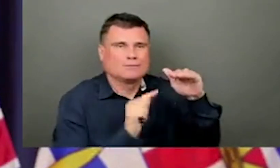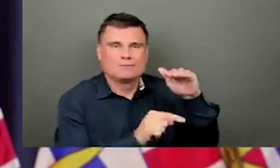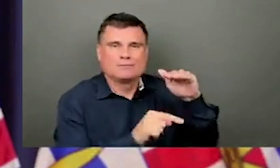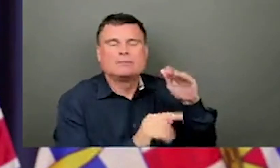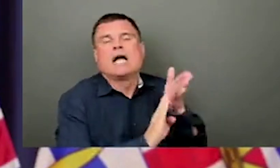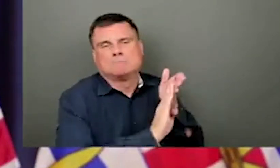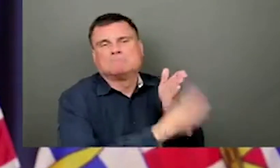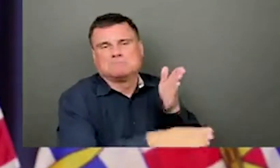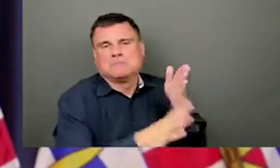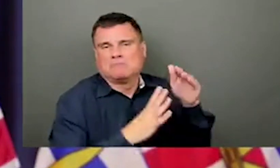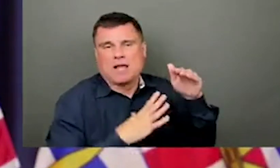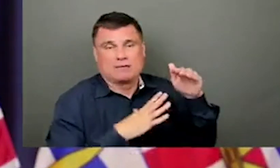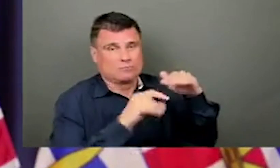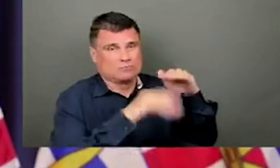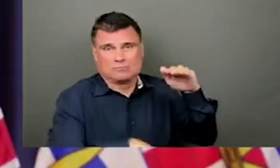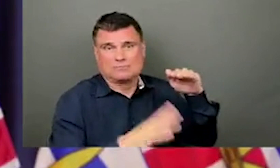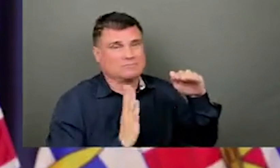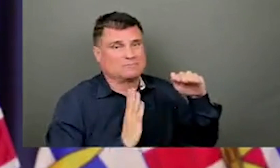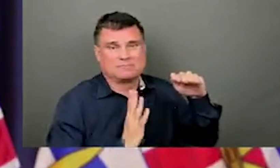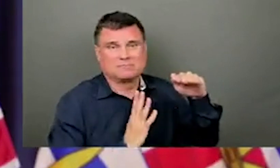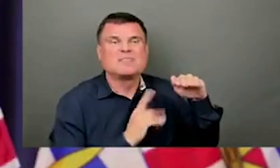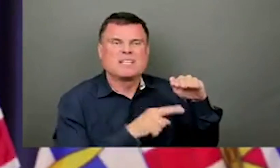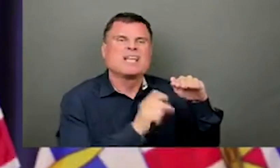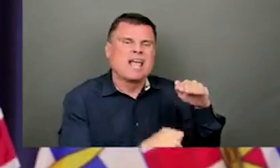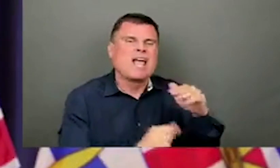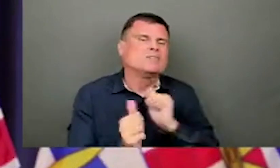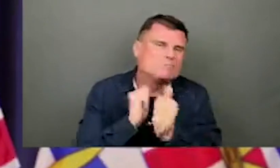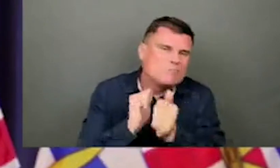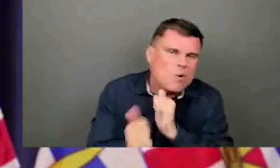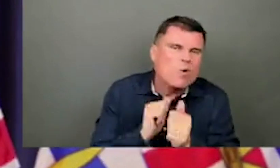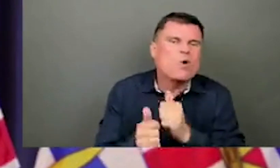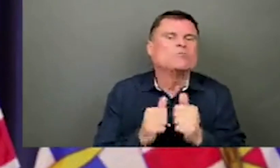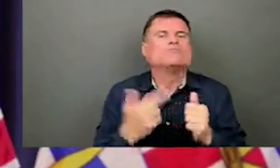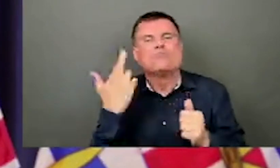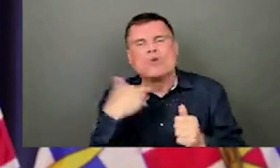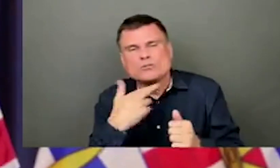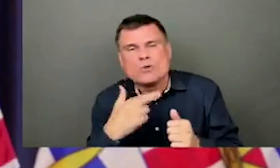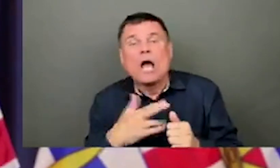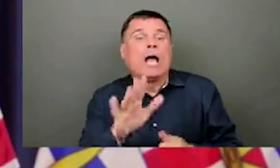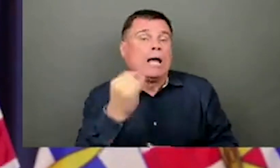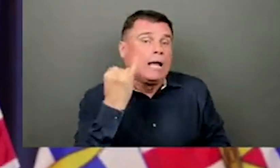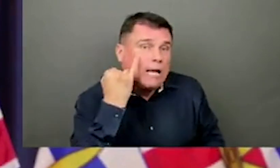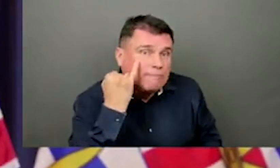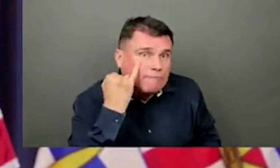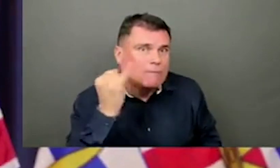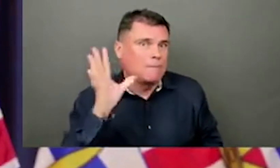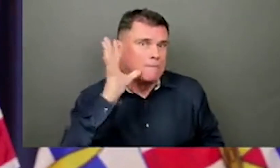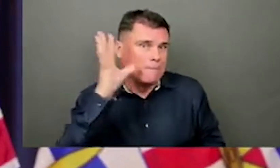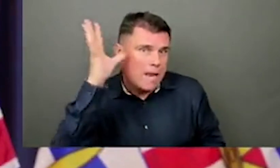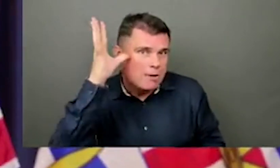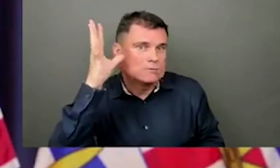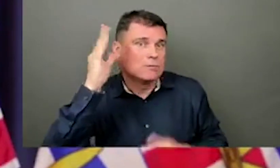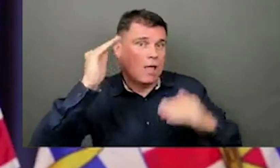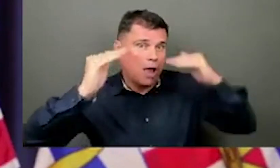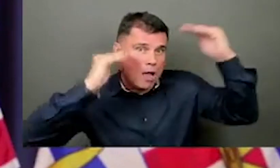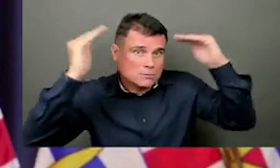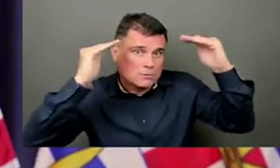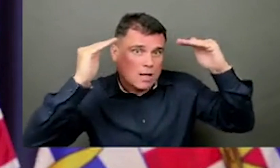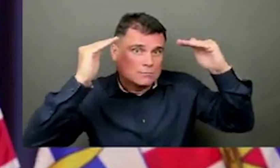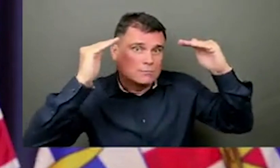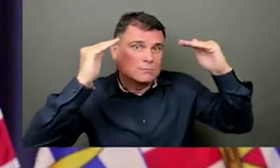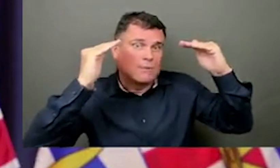attend sporting events or go to a restaurant if the parents or the adults they are with are fully